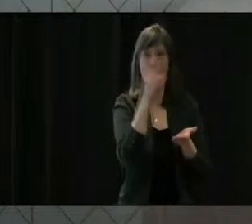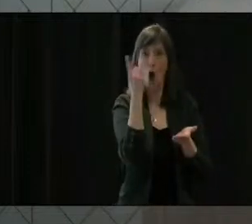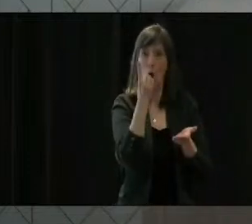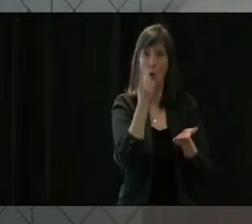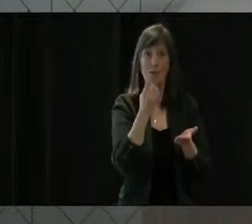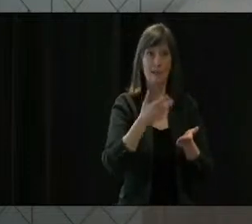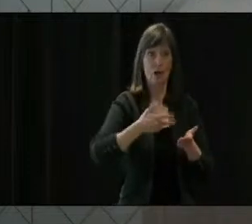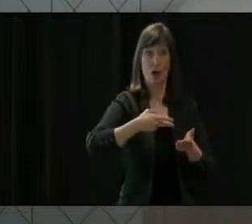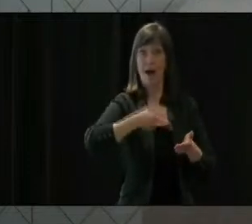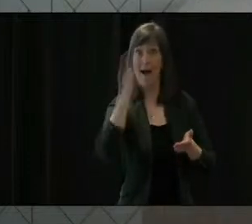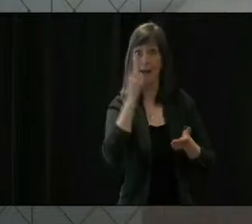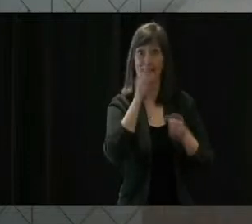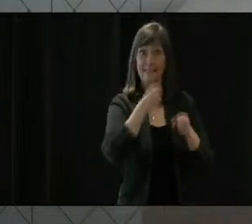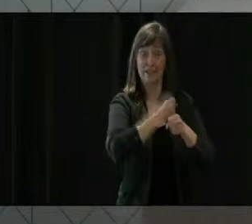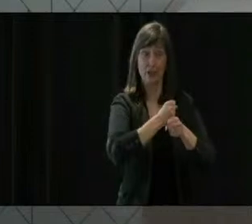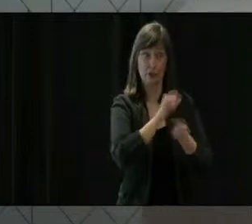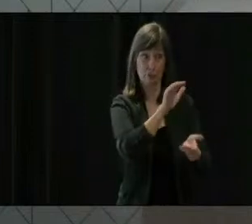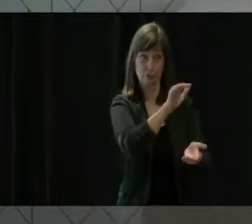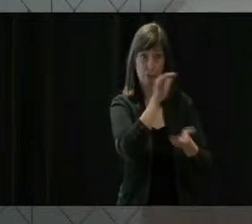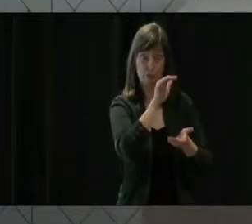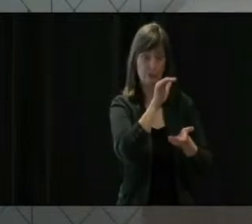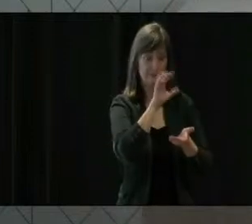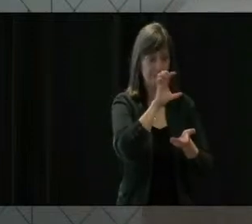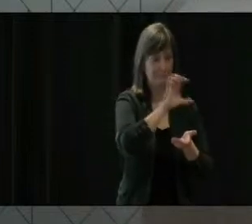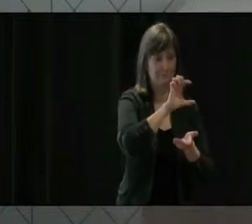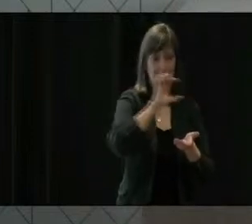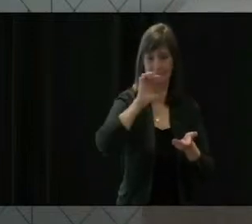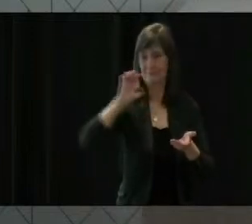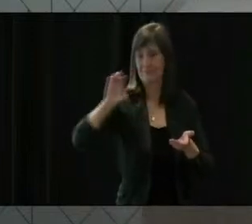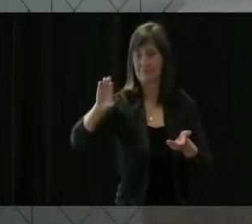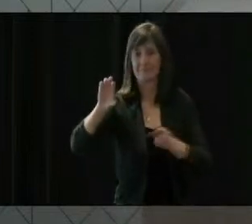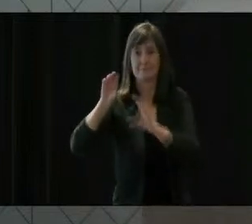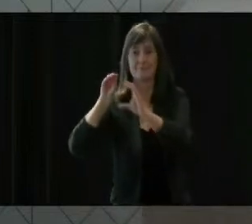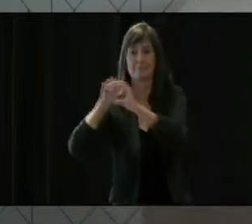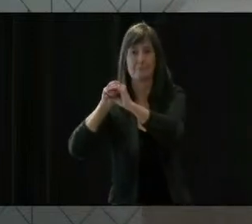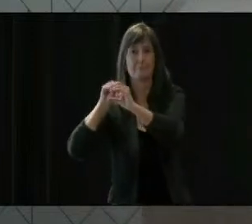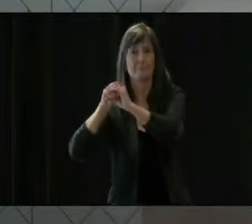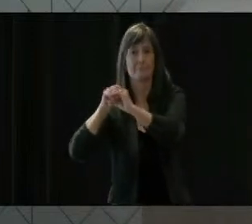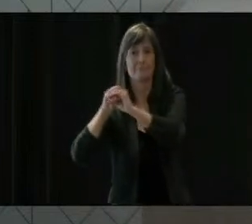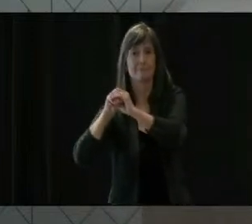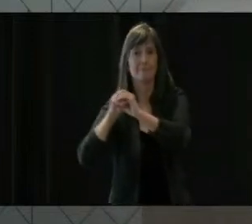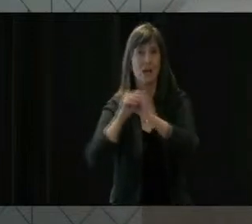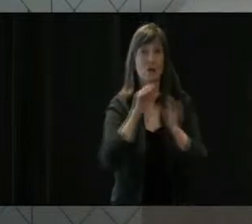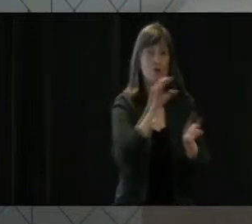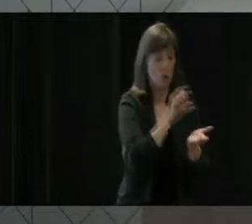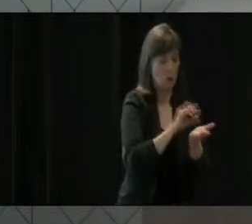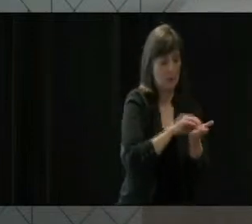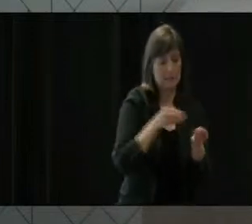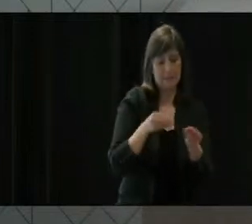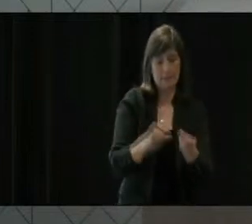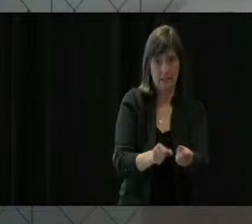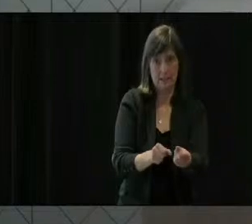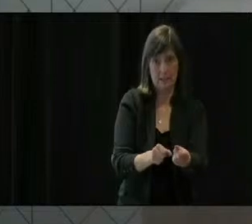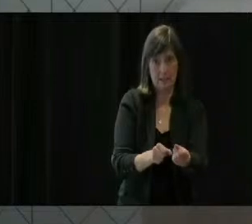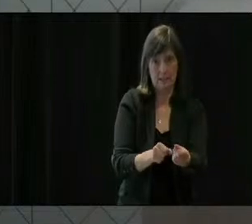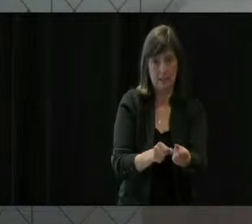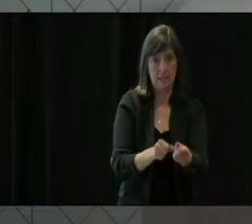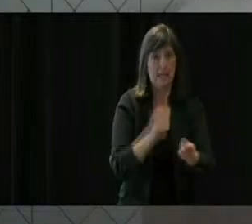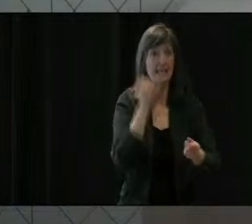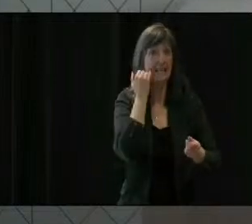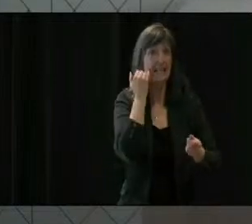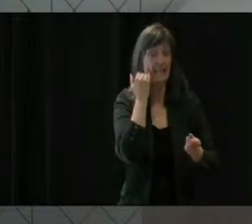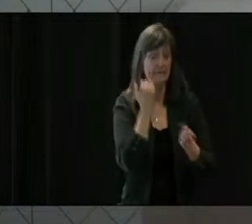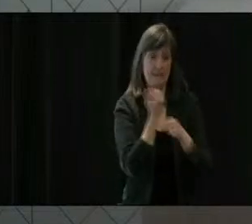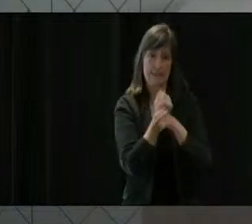that a share of it, only a safe share of it, can be spent in that year. And anything over and above